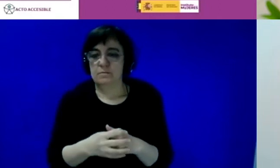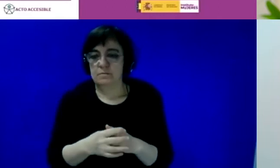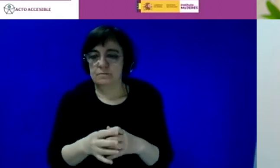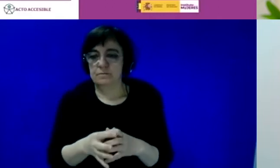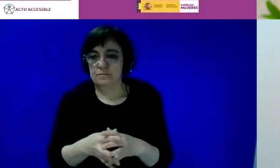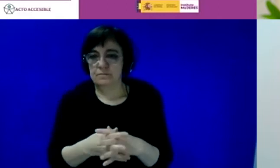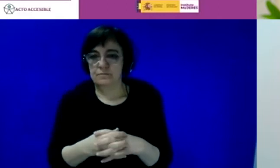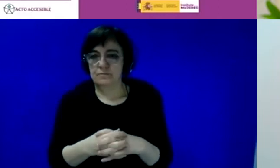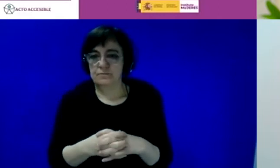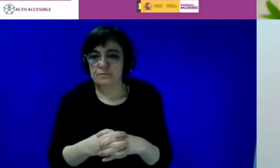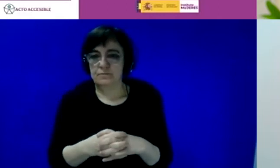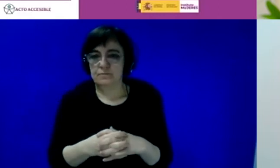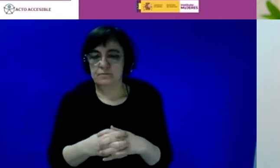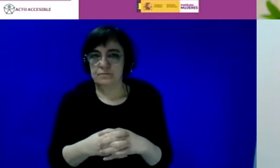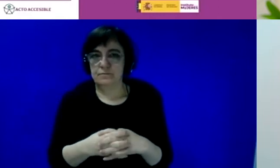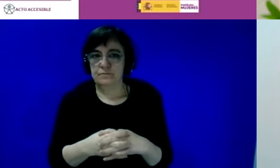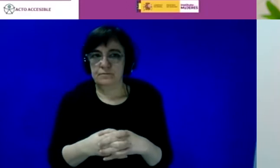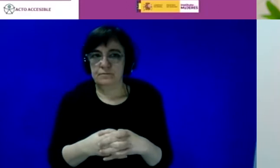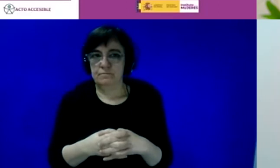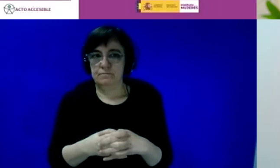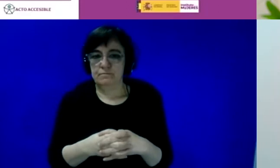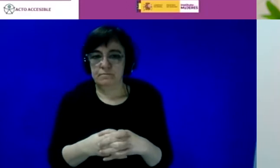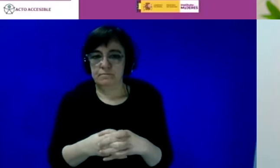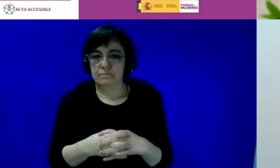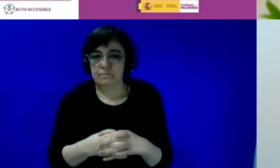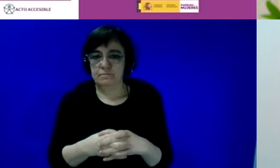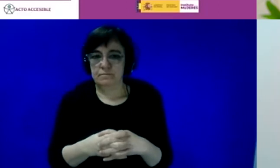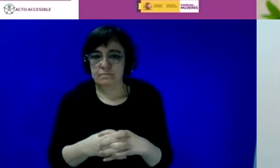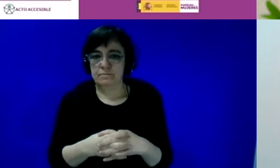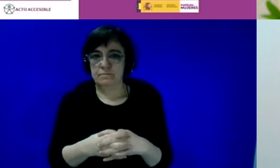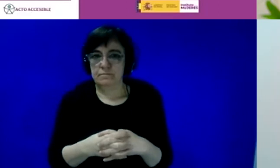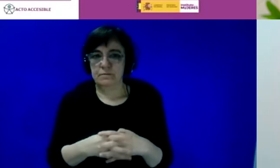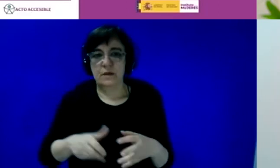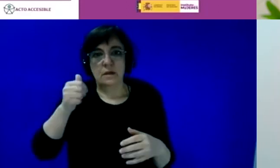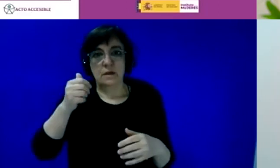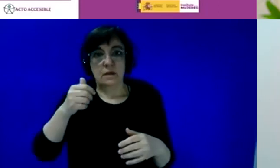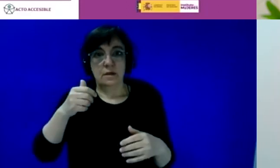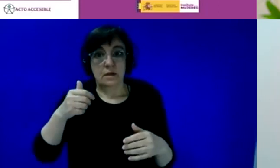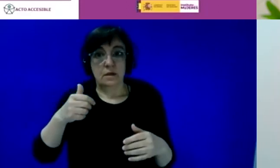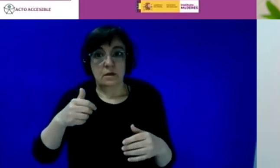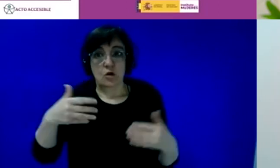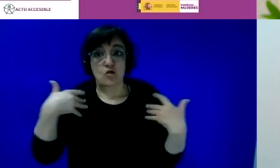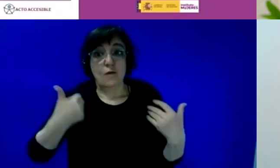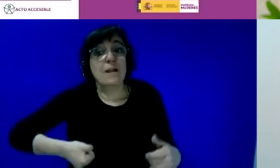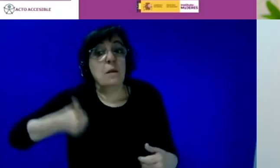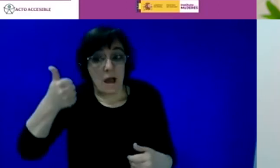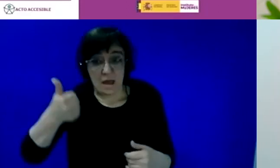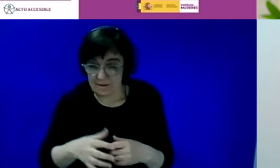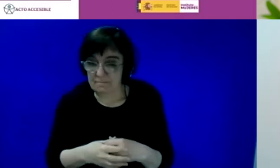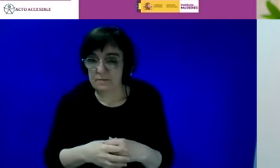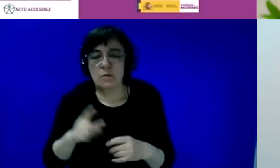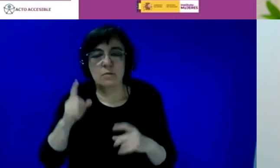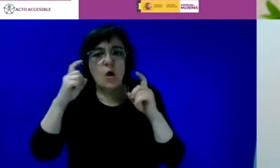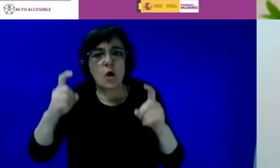hardships are most exposed for all of the violations and problems. And I'll try to be concise and tell about 3